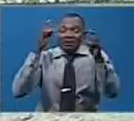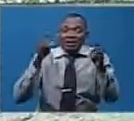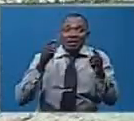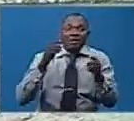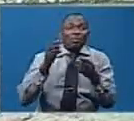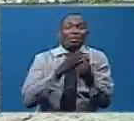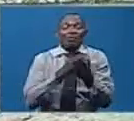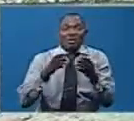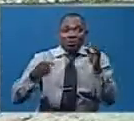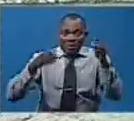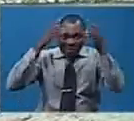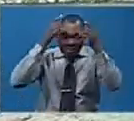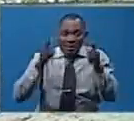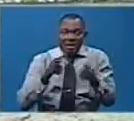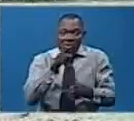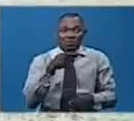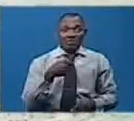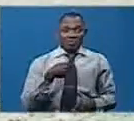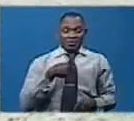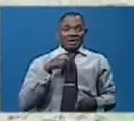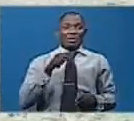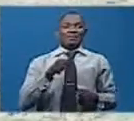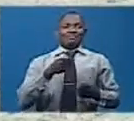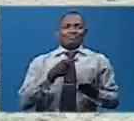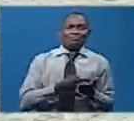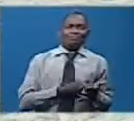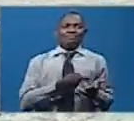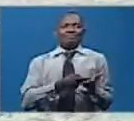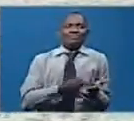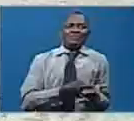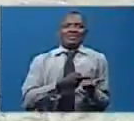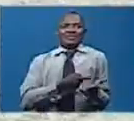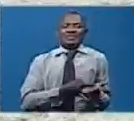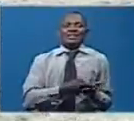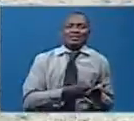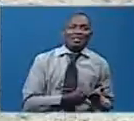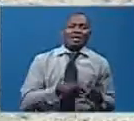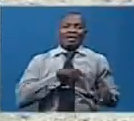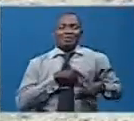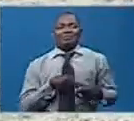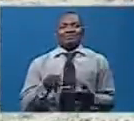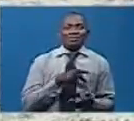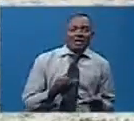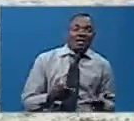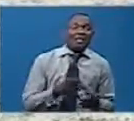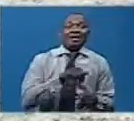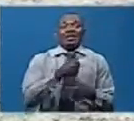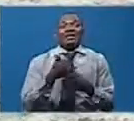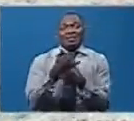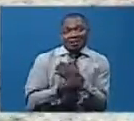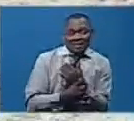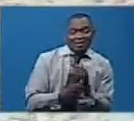verdict. And unless you and I want to debate with guns and cans in countries like